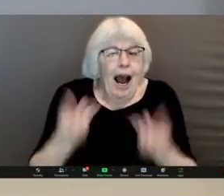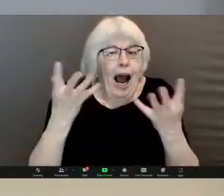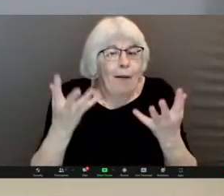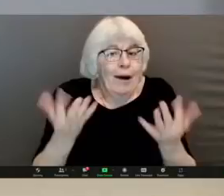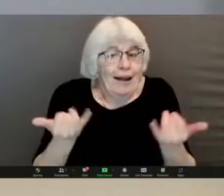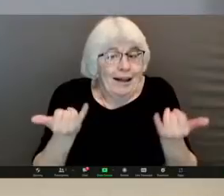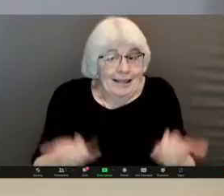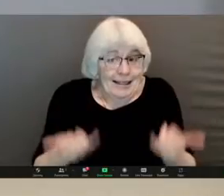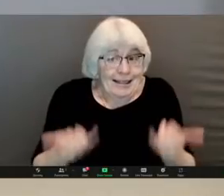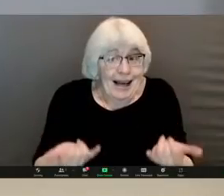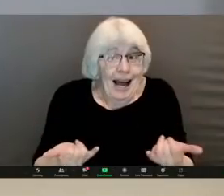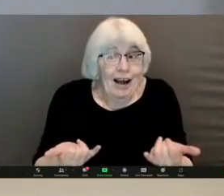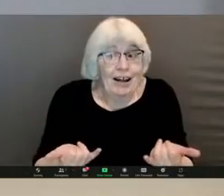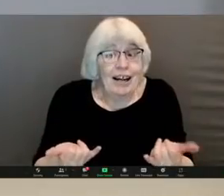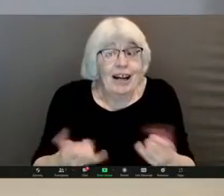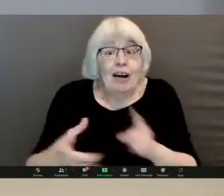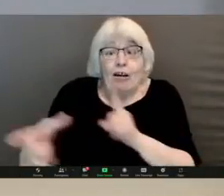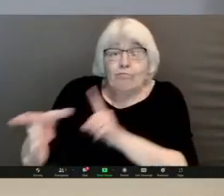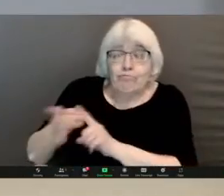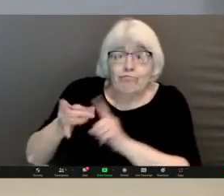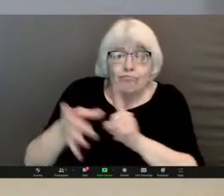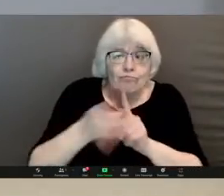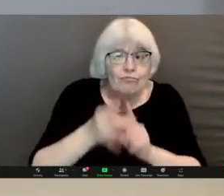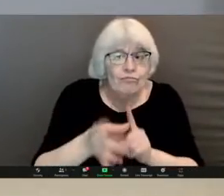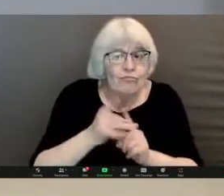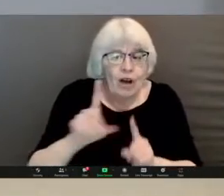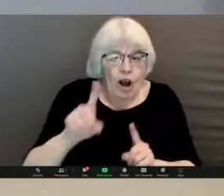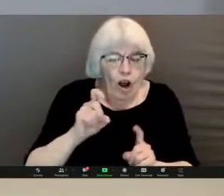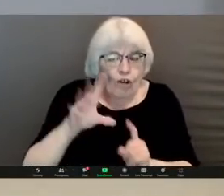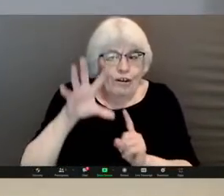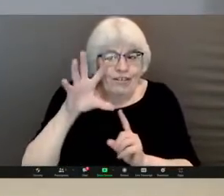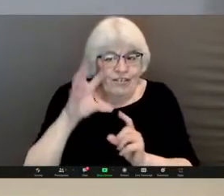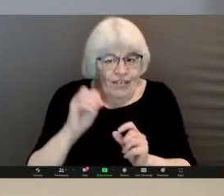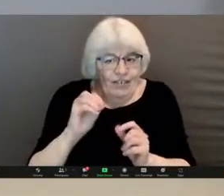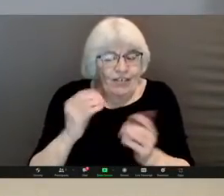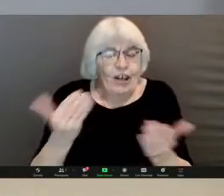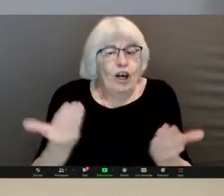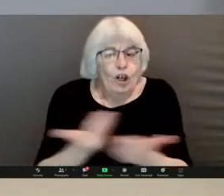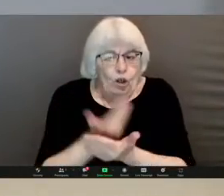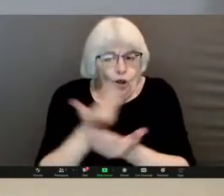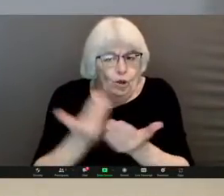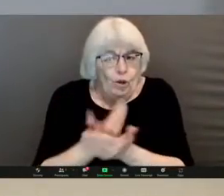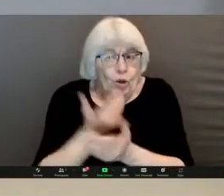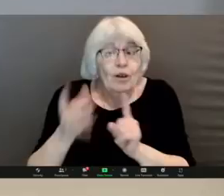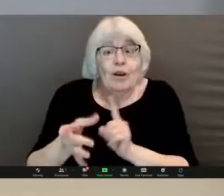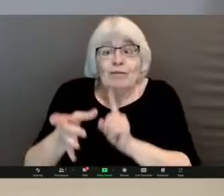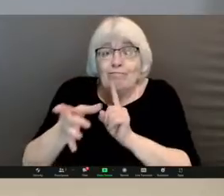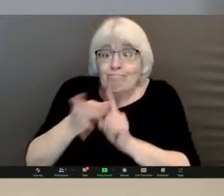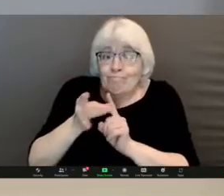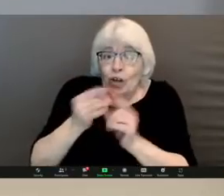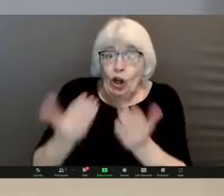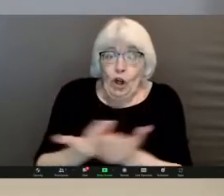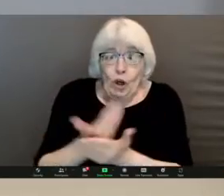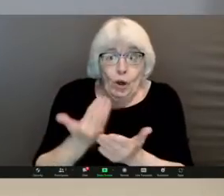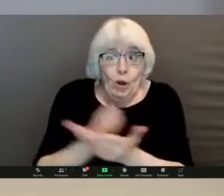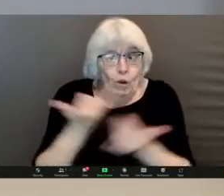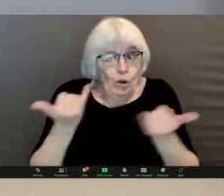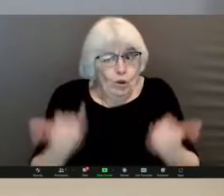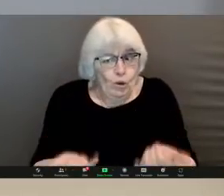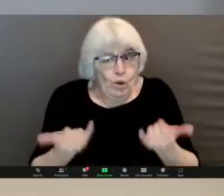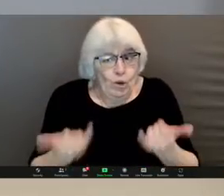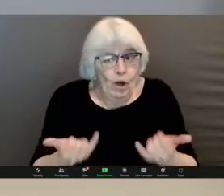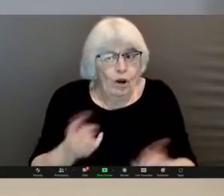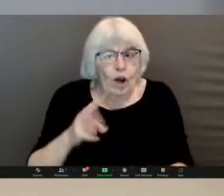Atlantic Canada reported 150 new cases in the past week, and there are currently 233 active cases in the region.